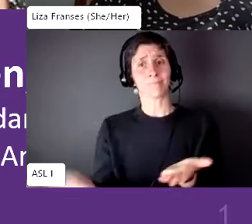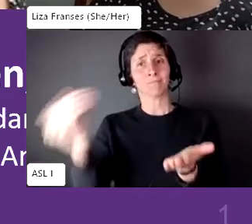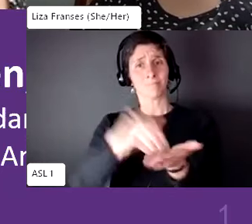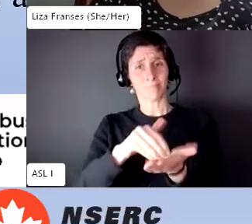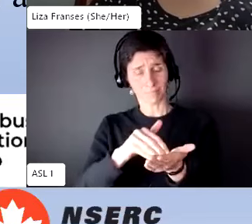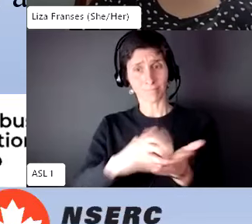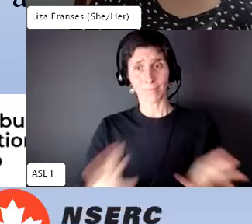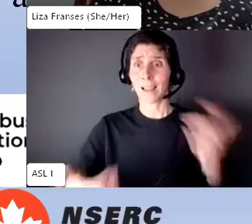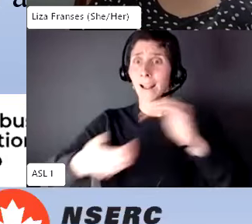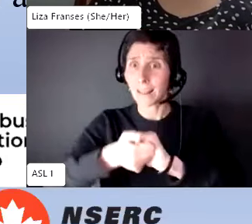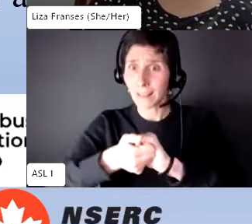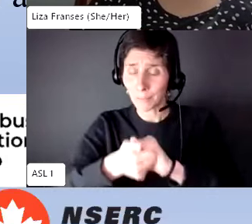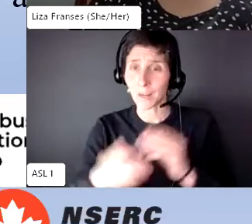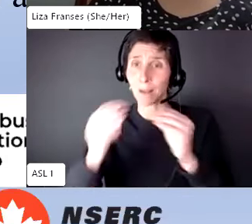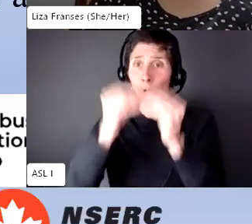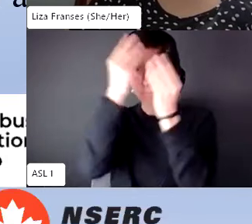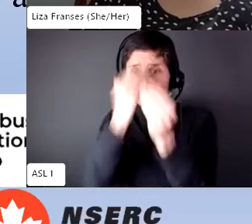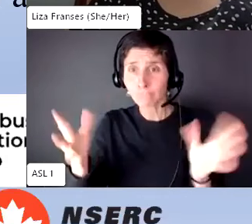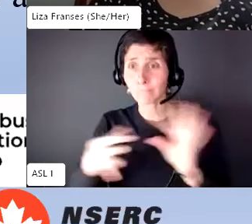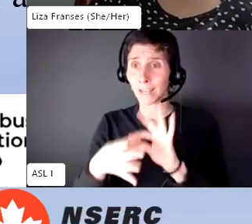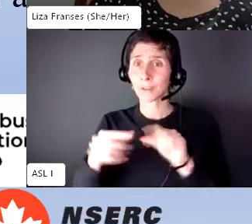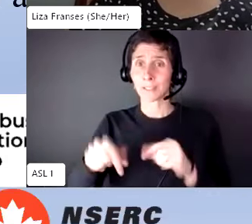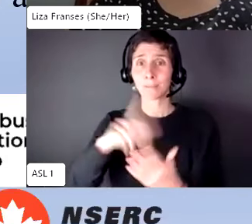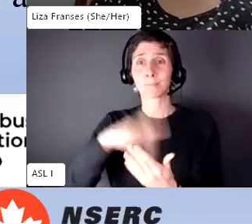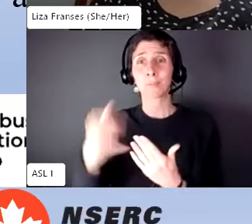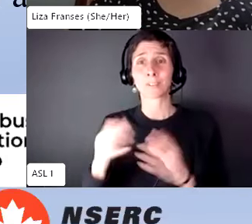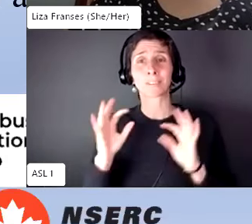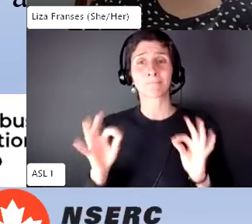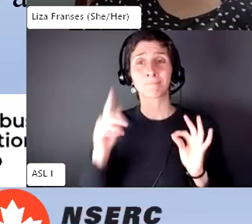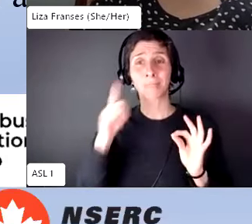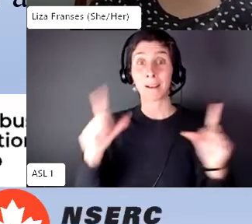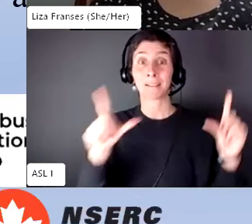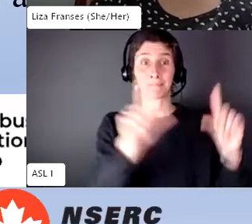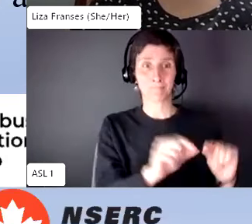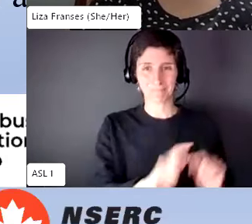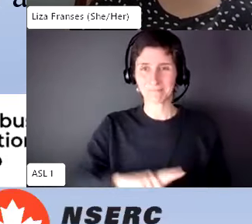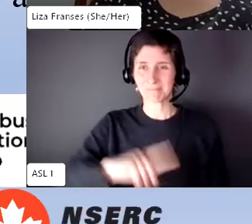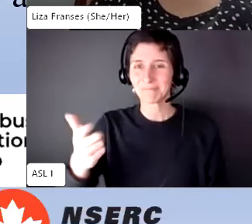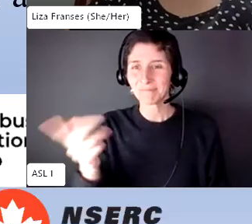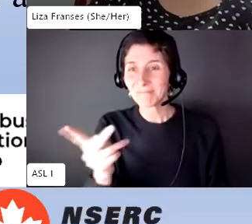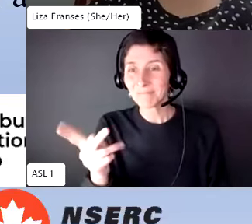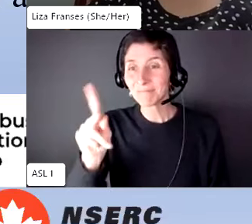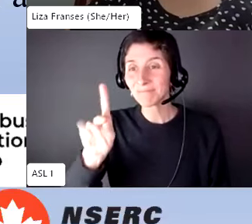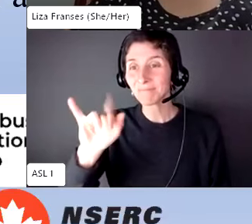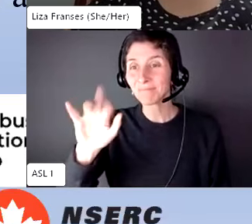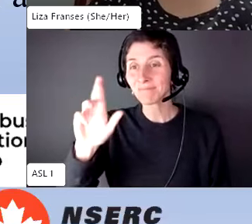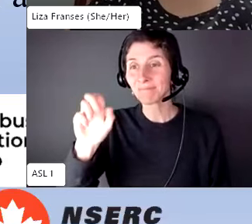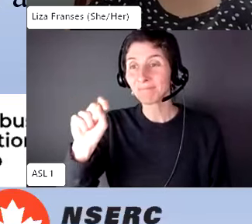are at in terms of this project itself. So I'm going to stop my screen, and Kirsten, are you going to share your screen?